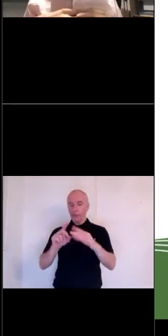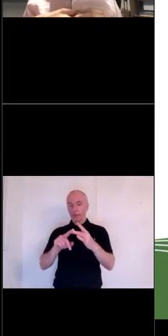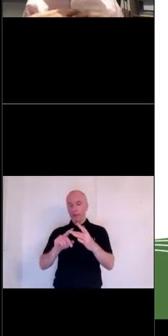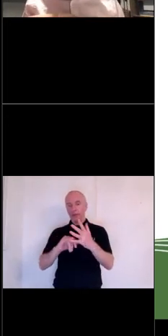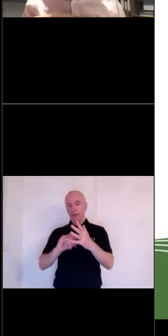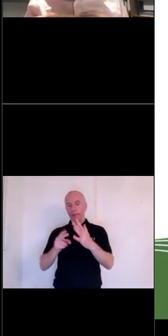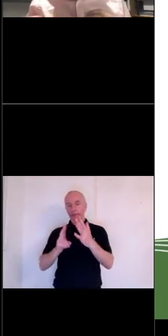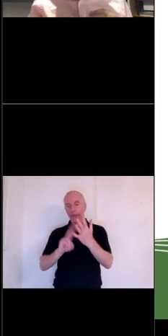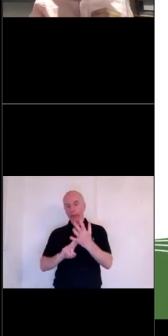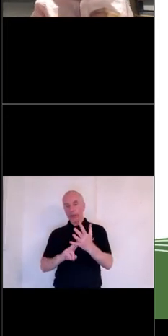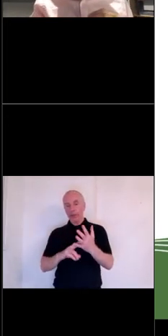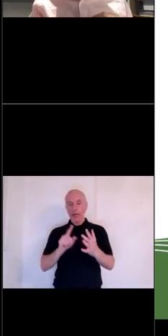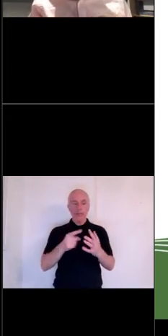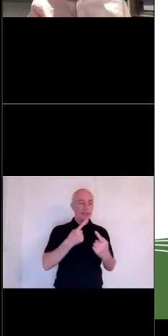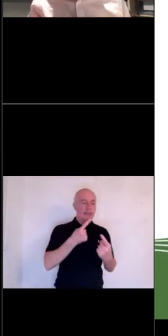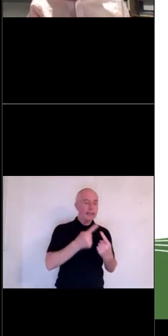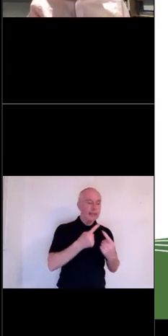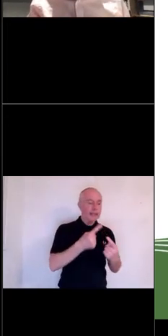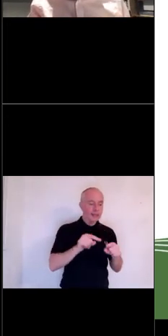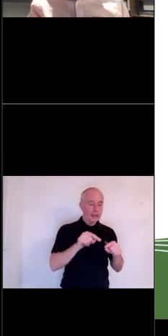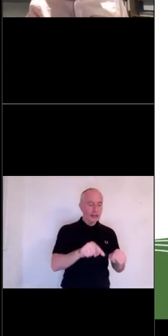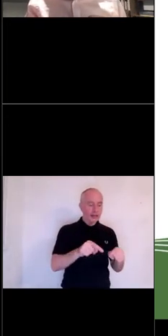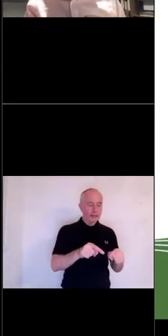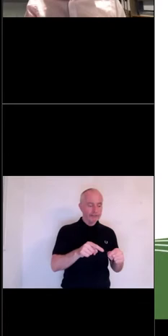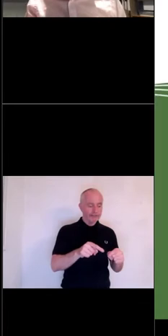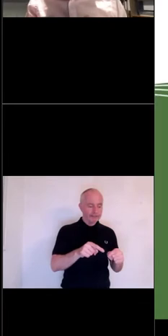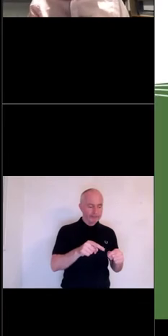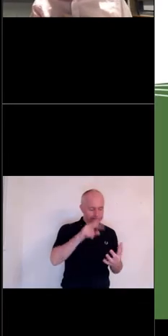tells us about what what is happening in the core.